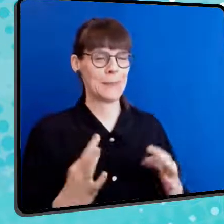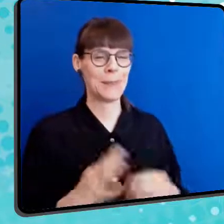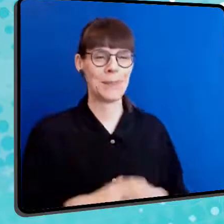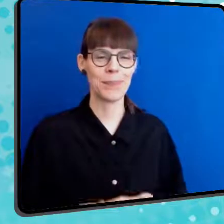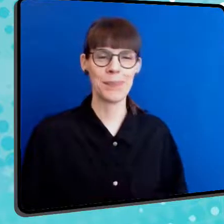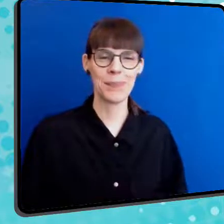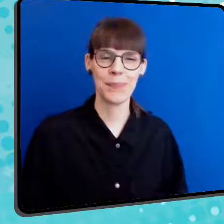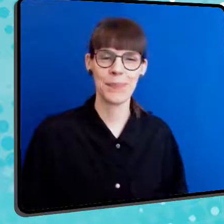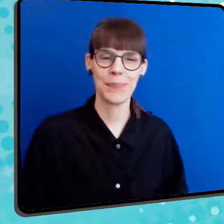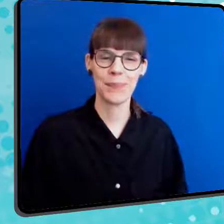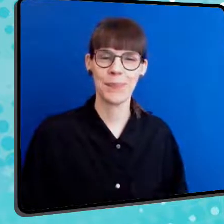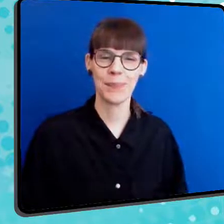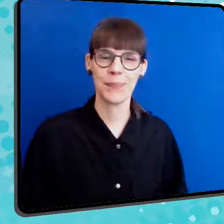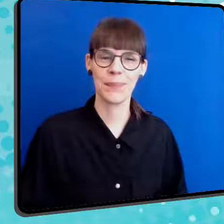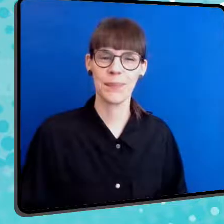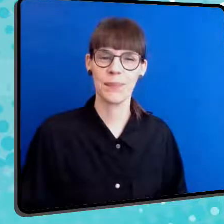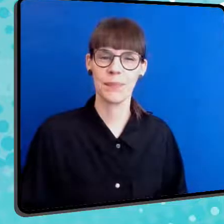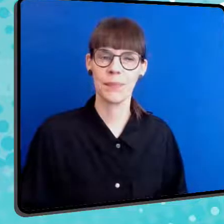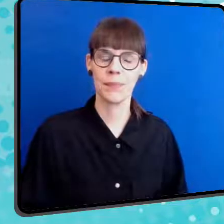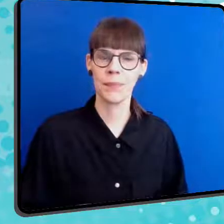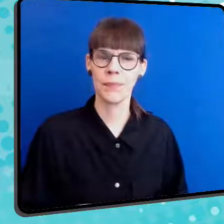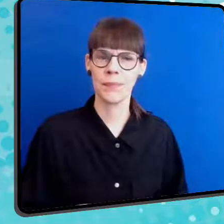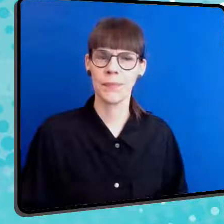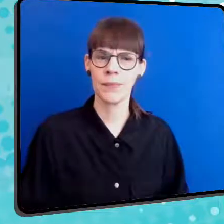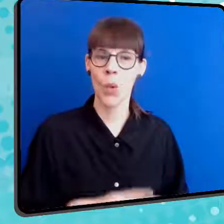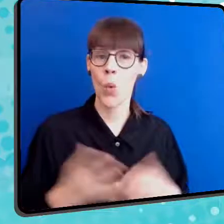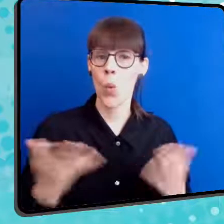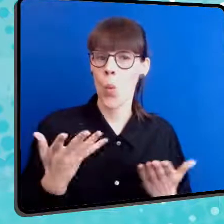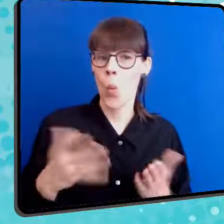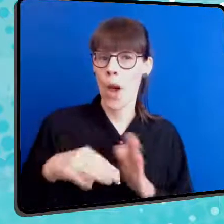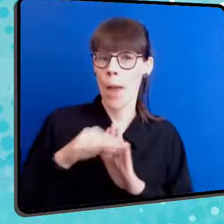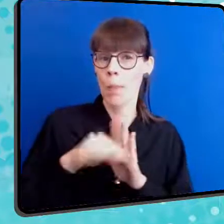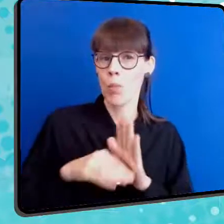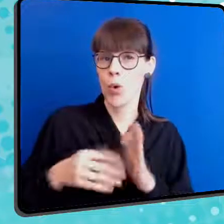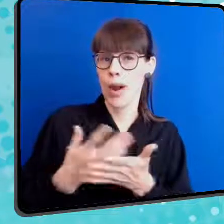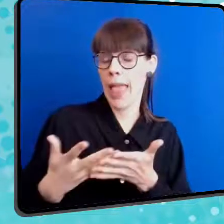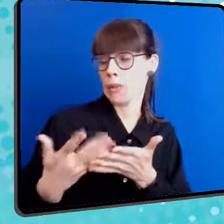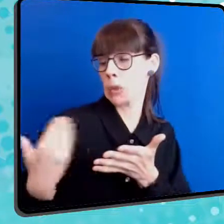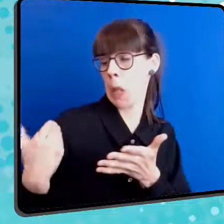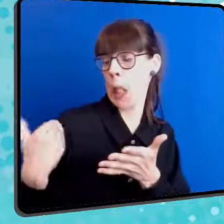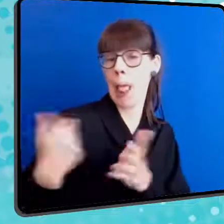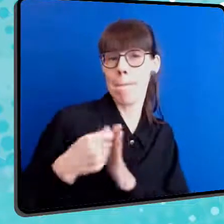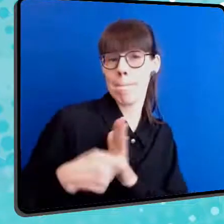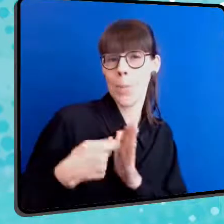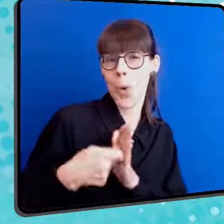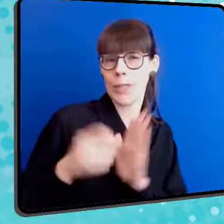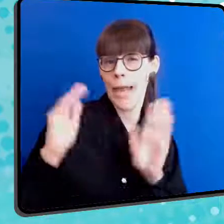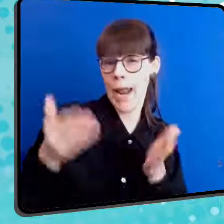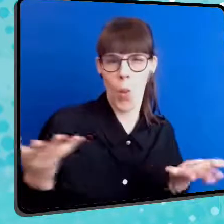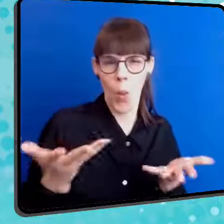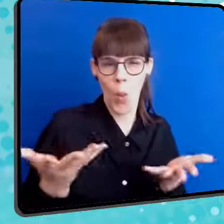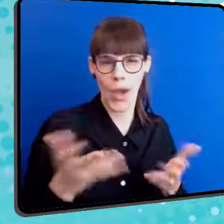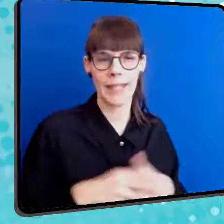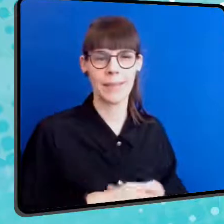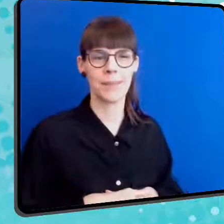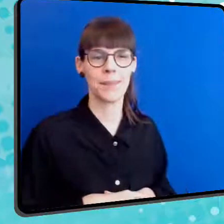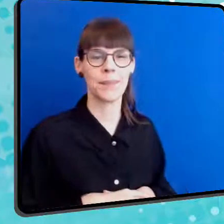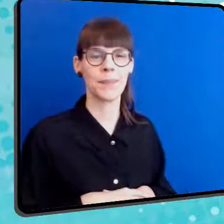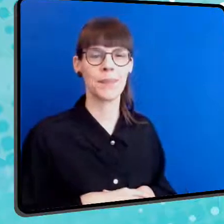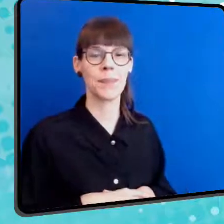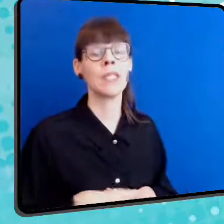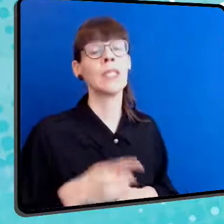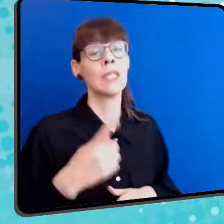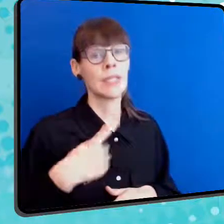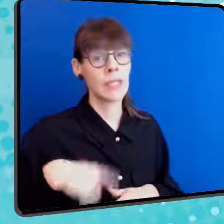What programming language was used in the last project you worked on? So we work an awful lot with PySpark. Pretty